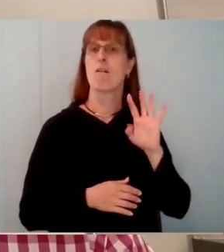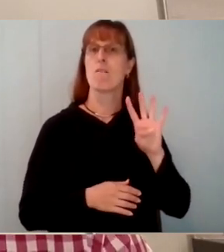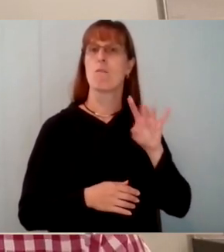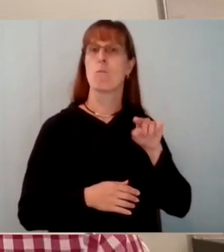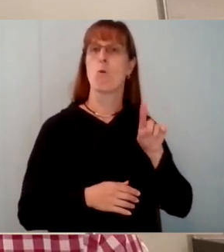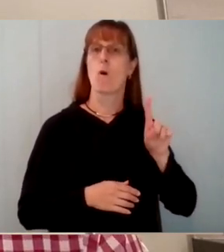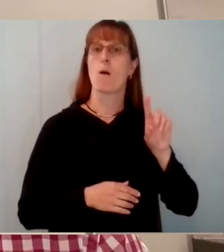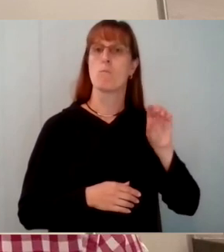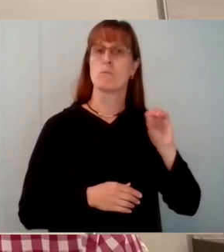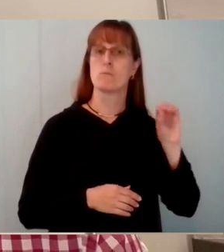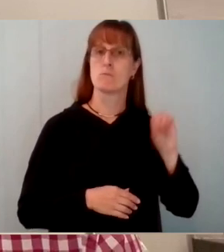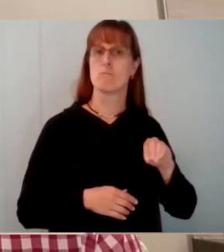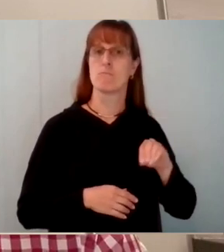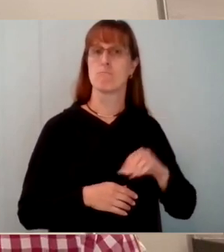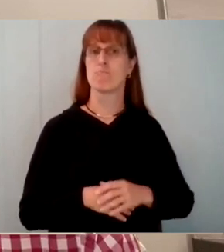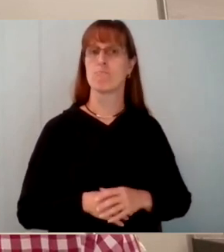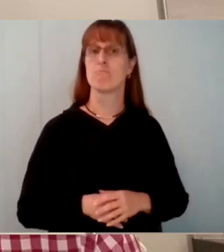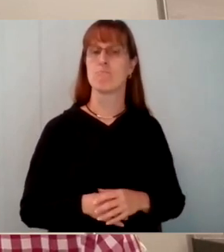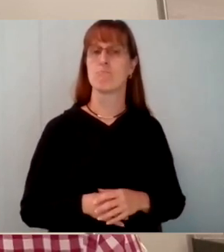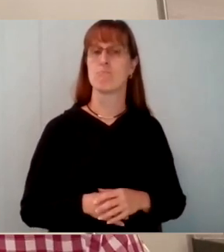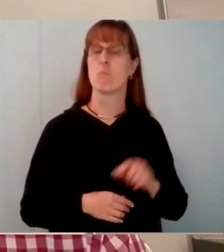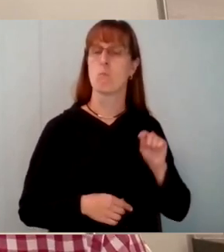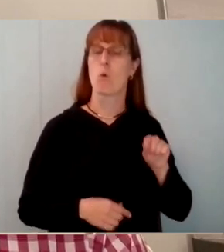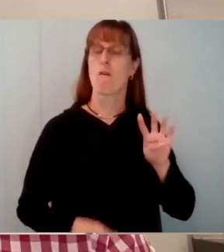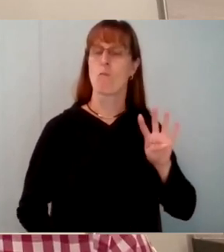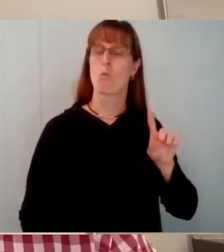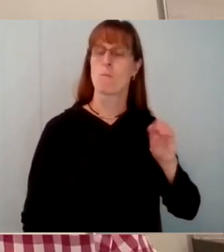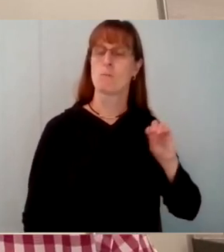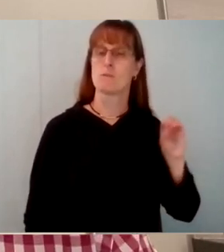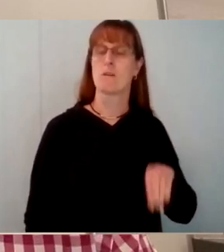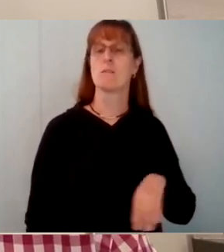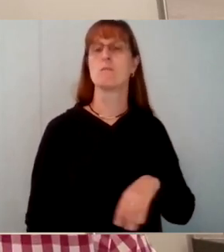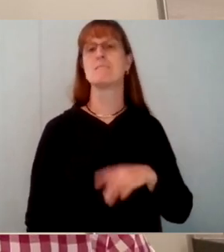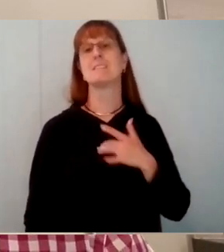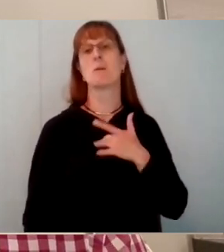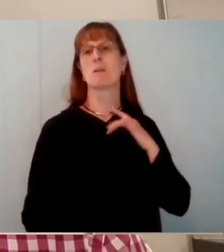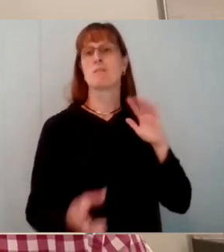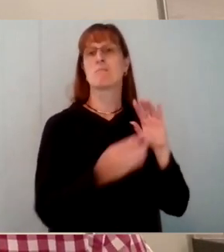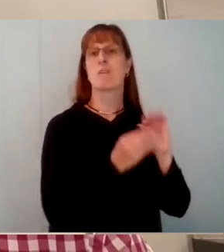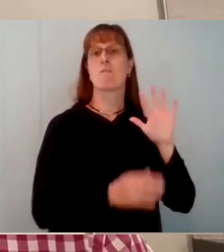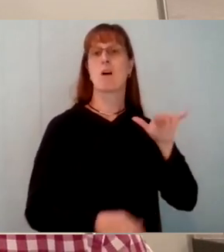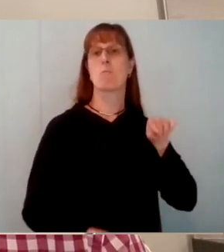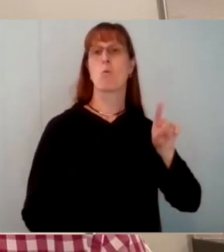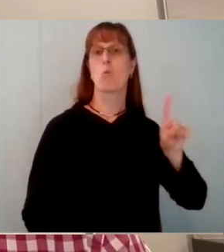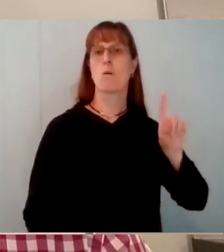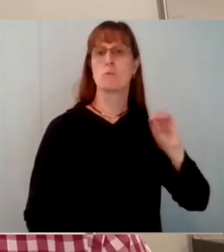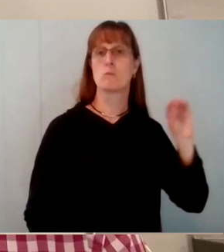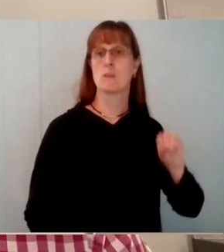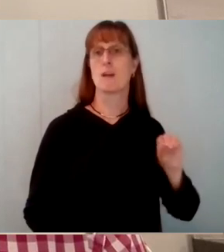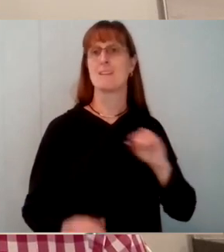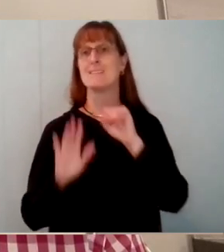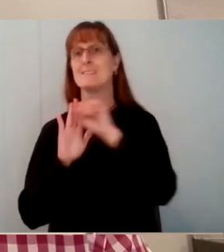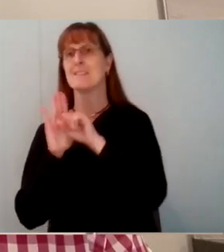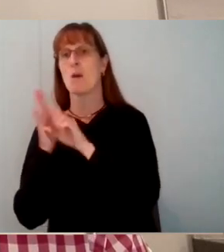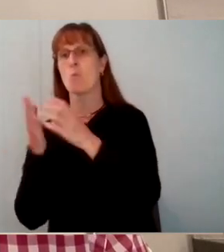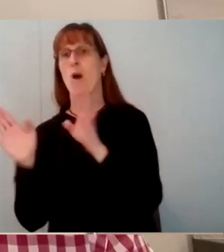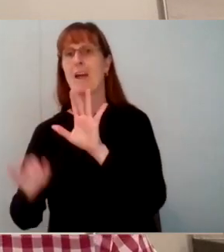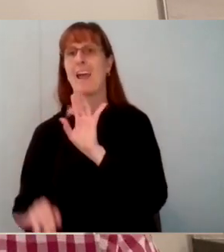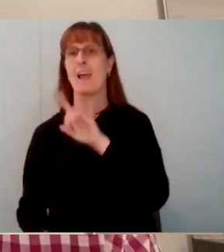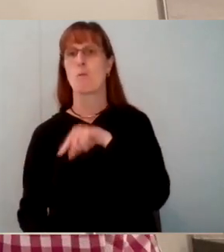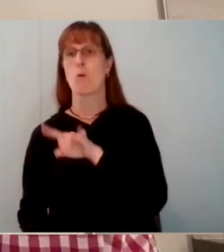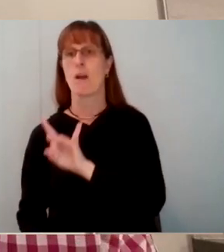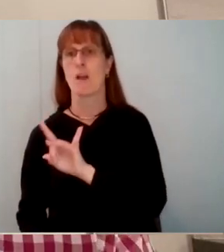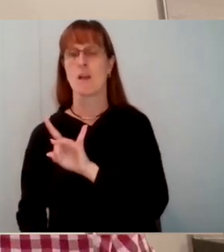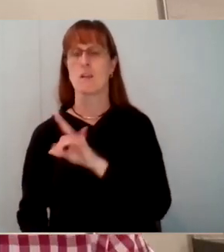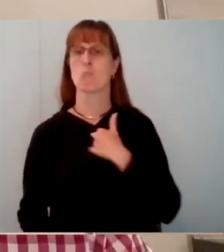at 1.7% positive rate. Cumulatively, we are at 5.1% versus the state at 8.8%, so we continue to